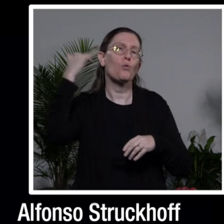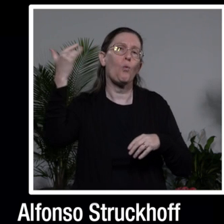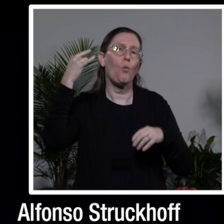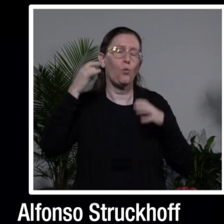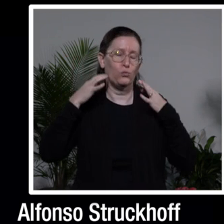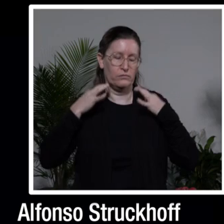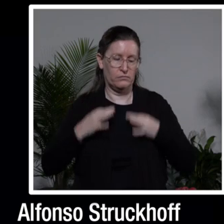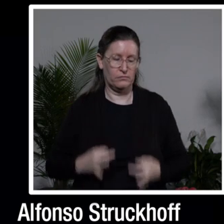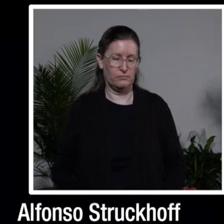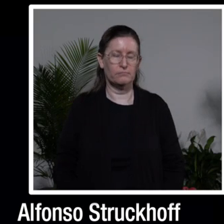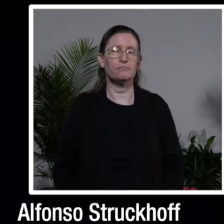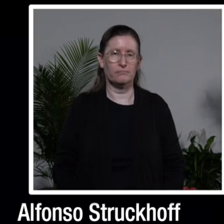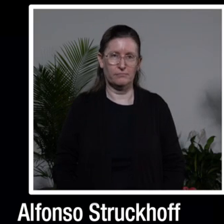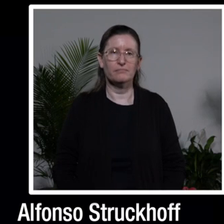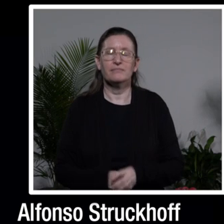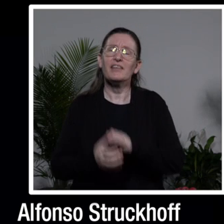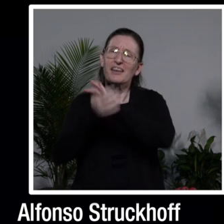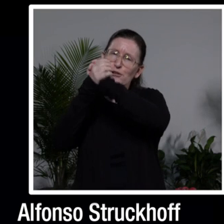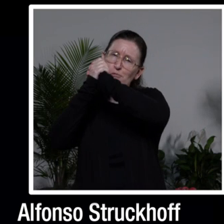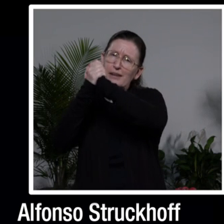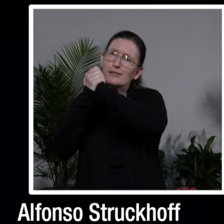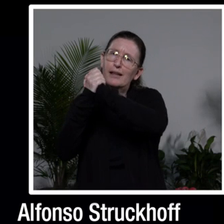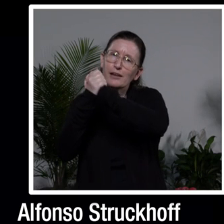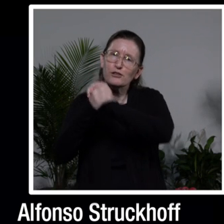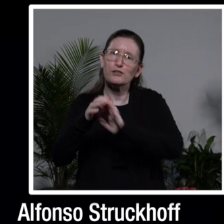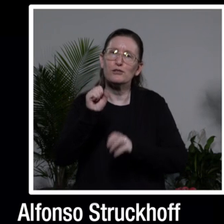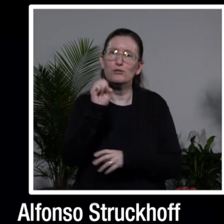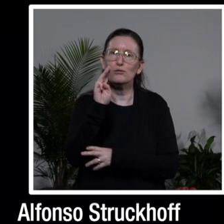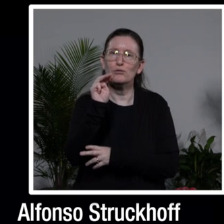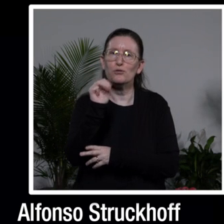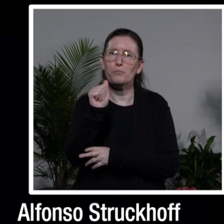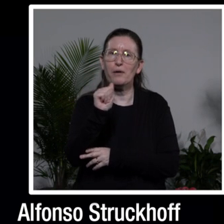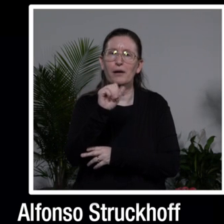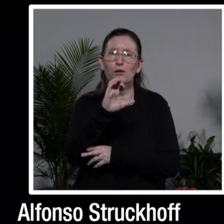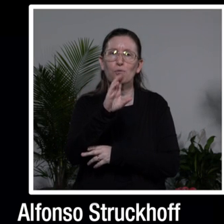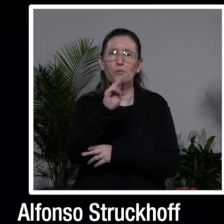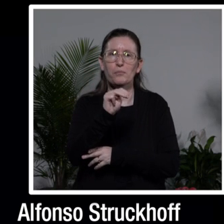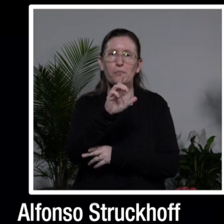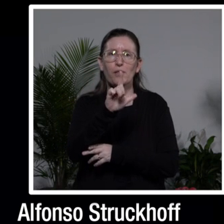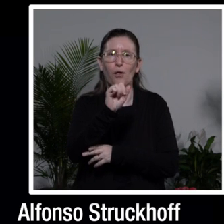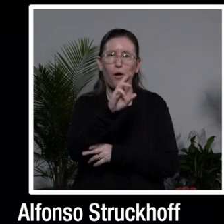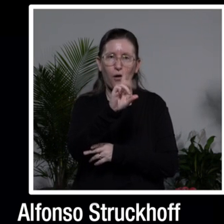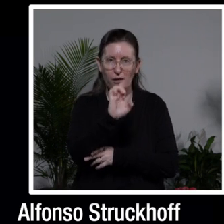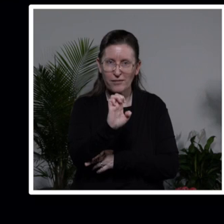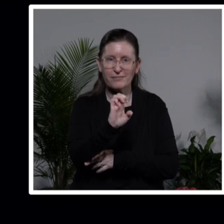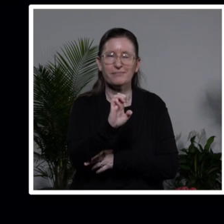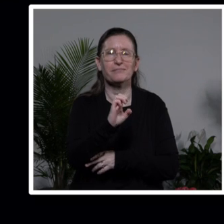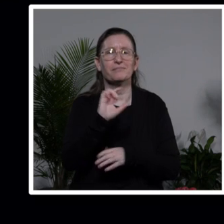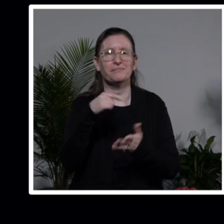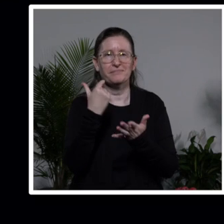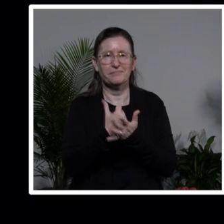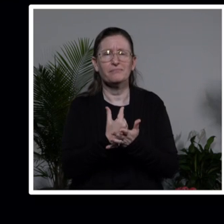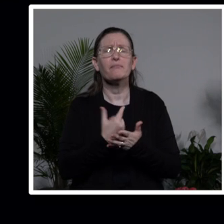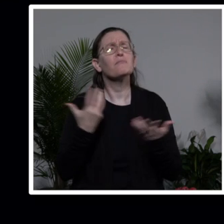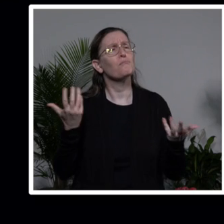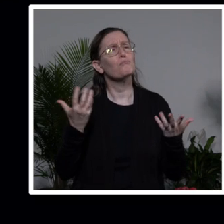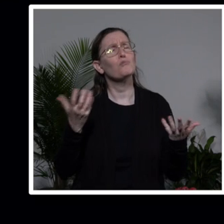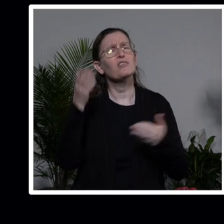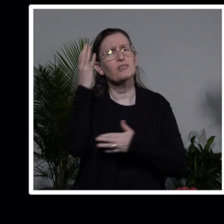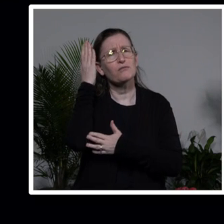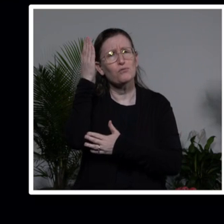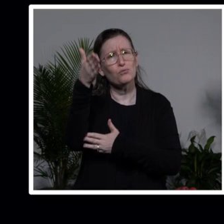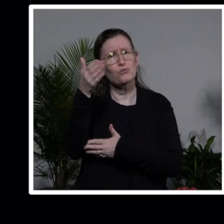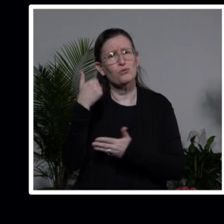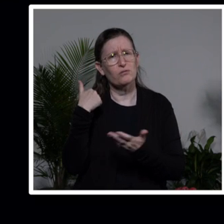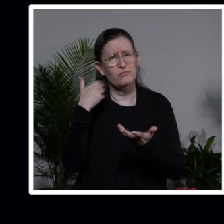honor cord to symbolize this achievement. Congratulations, summa cum laude graduates. What does the future hold for these